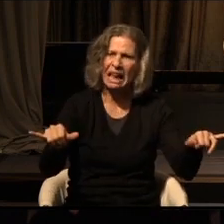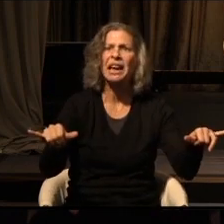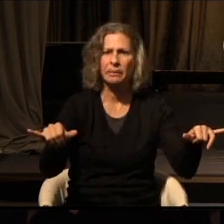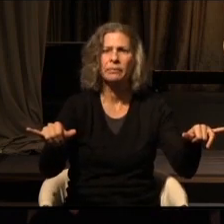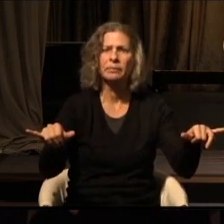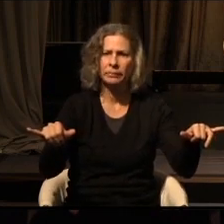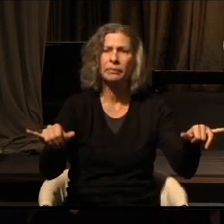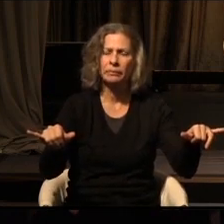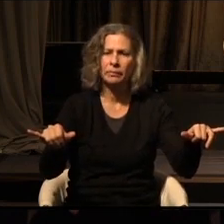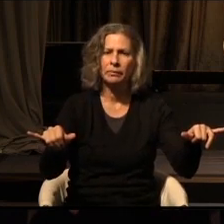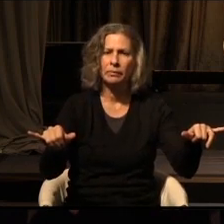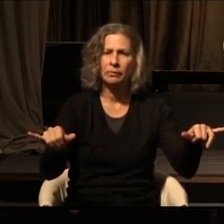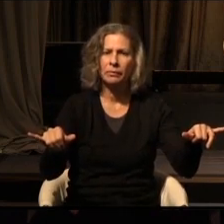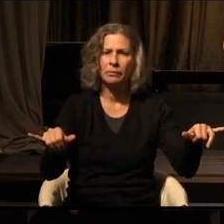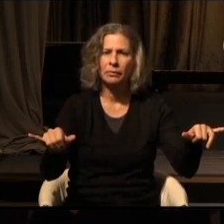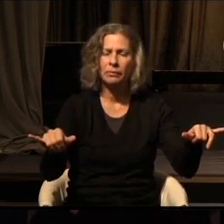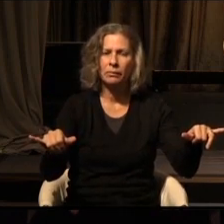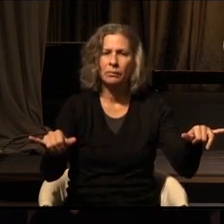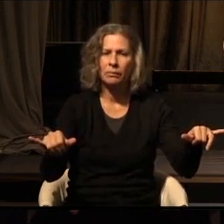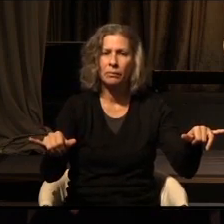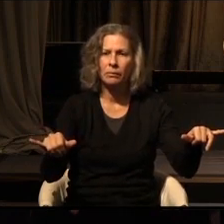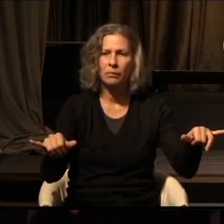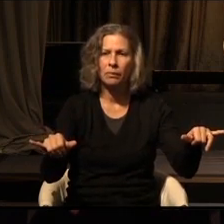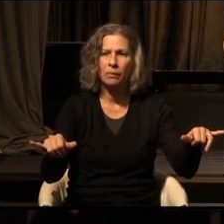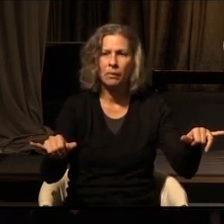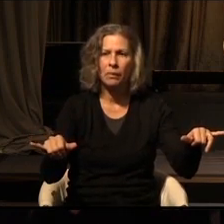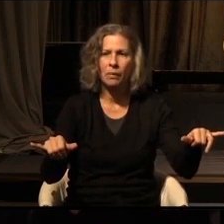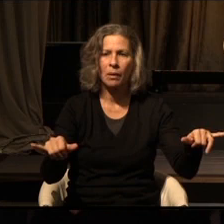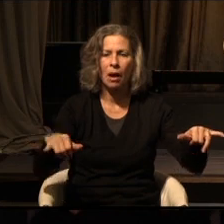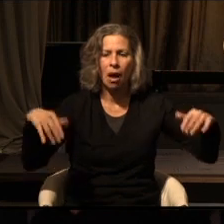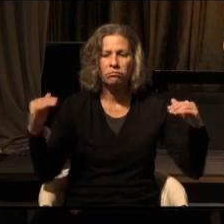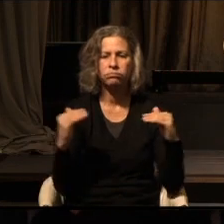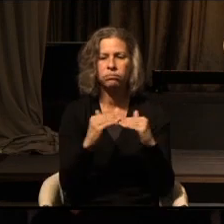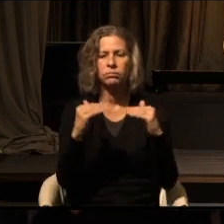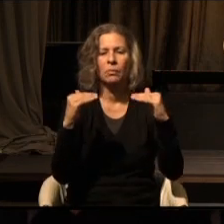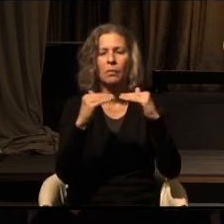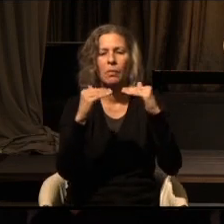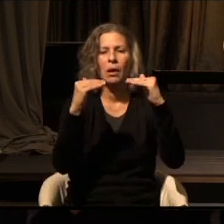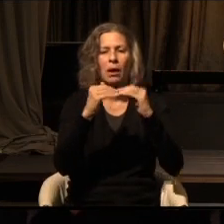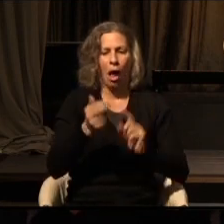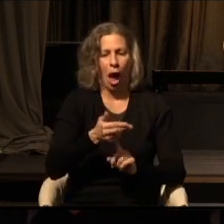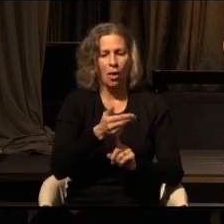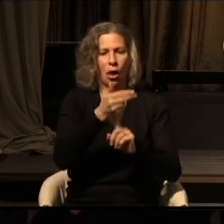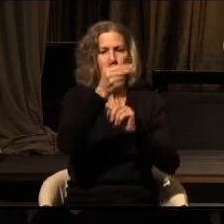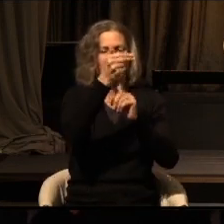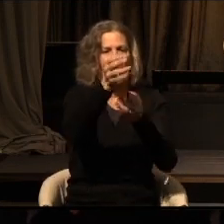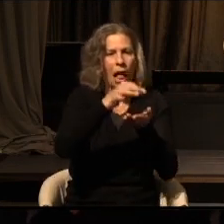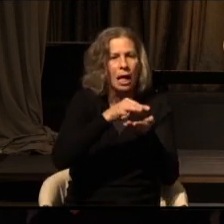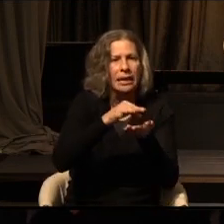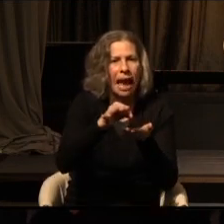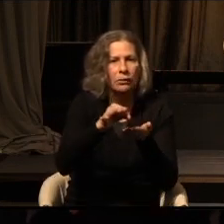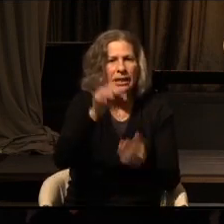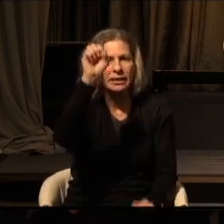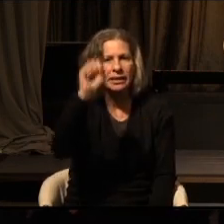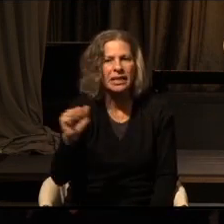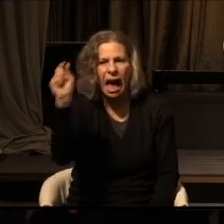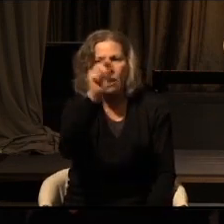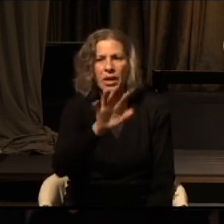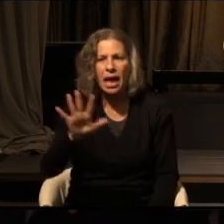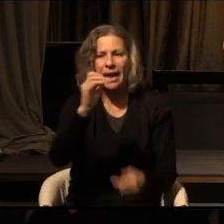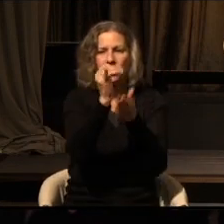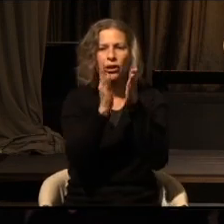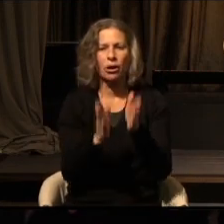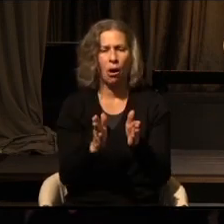later. I walked 3 floors of the expo hall counting the South Asian artists. My